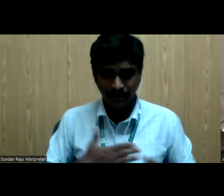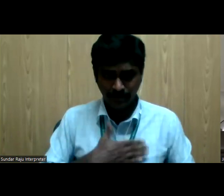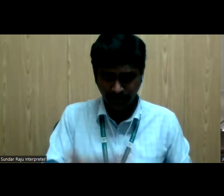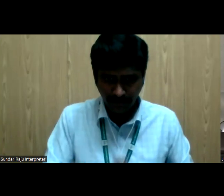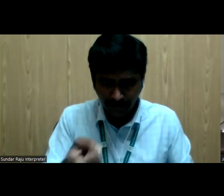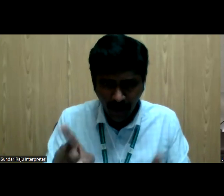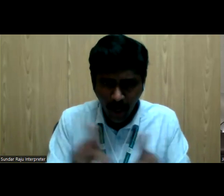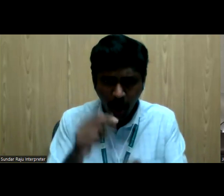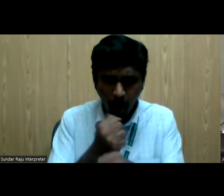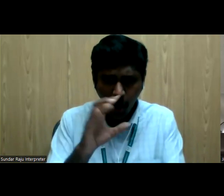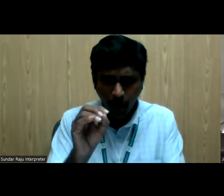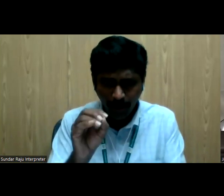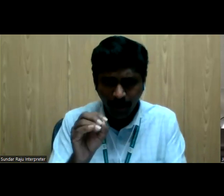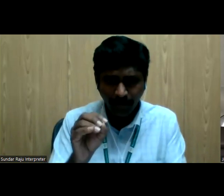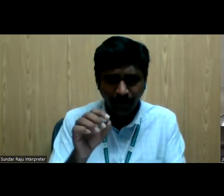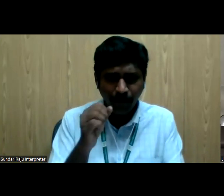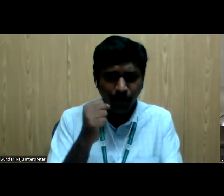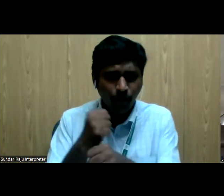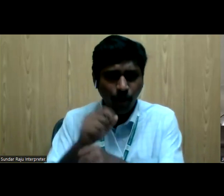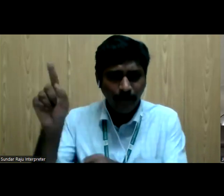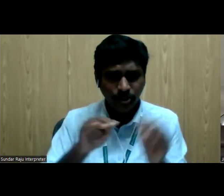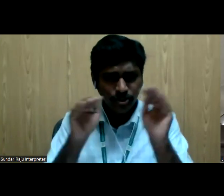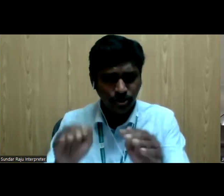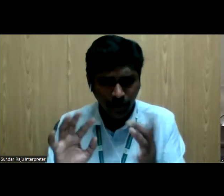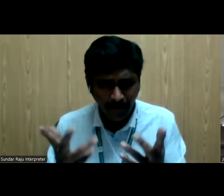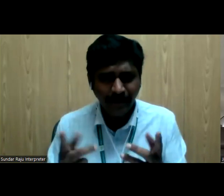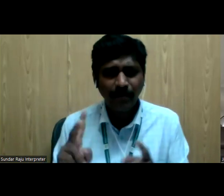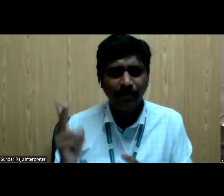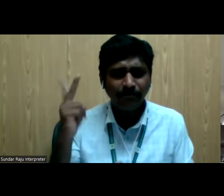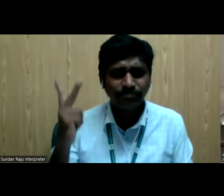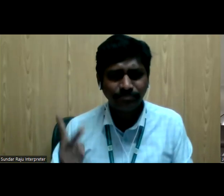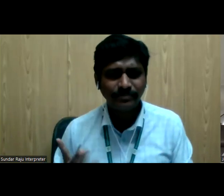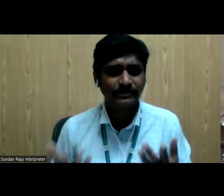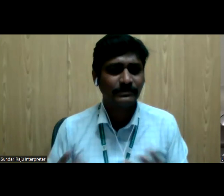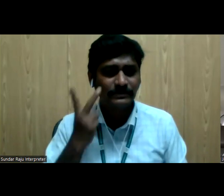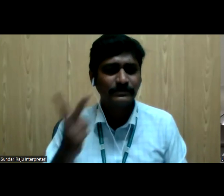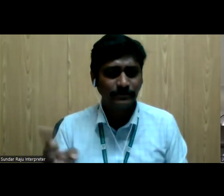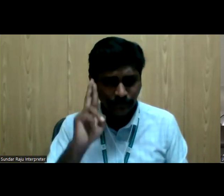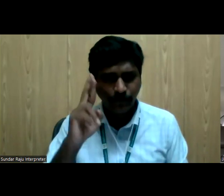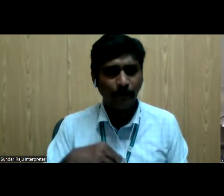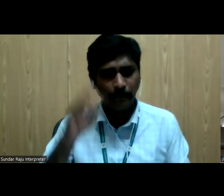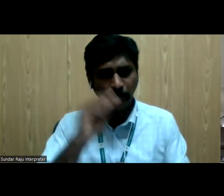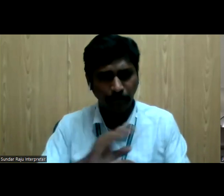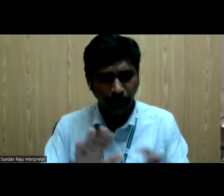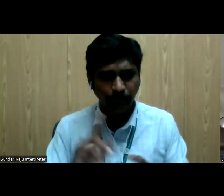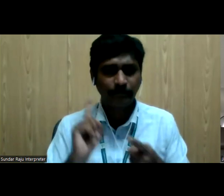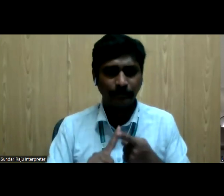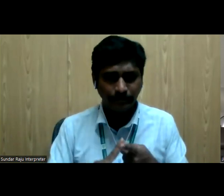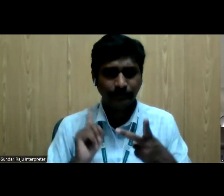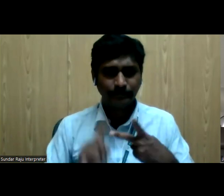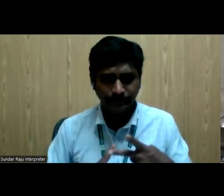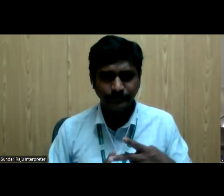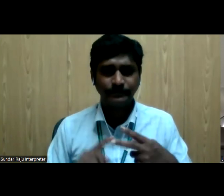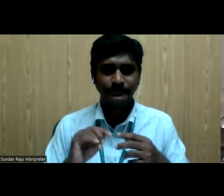of government support, etc.? So this is one area where I would like to move. One very other important issue